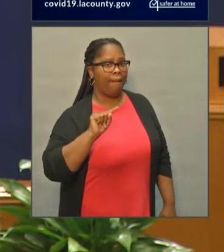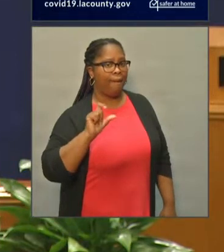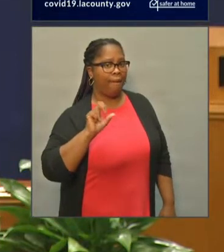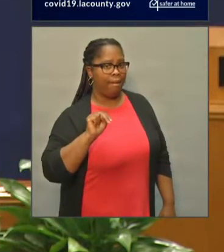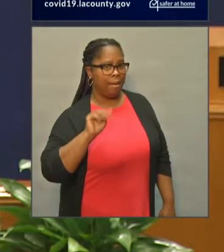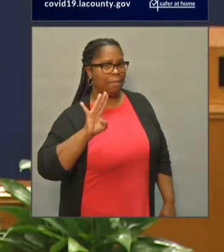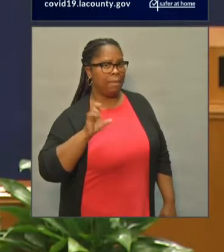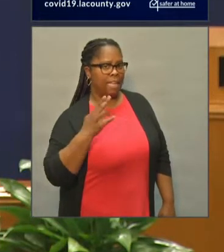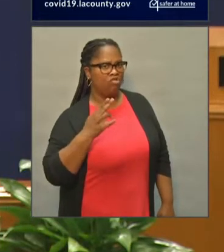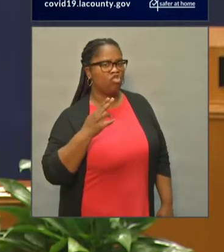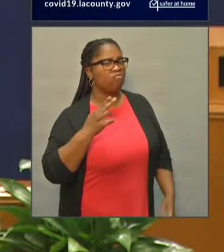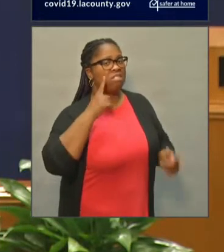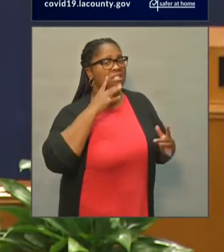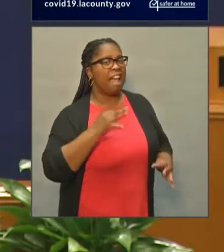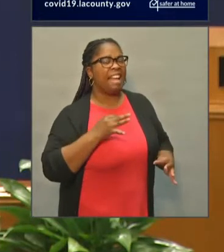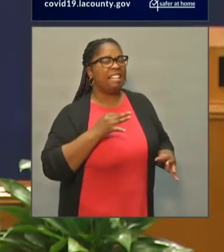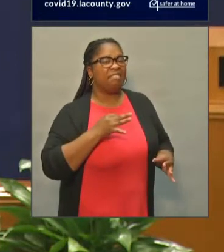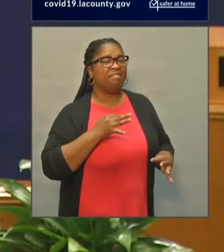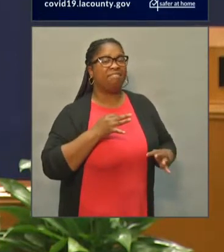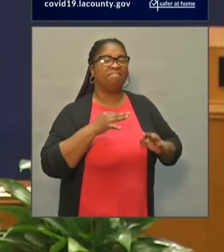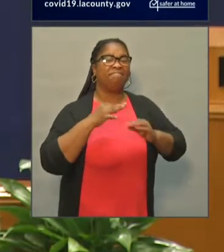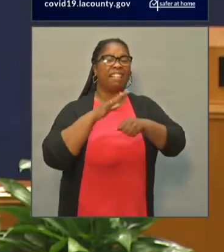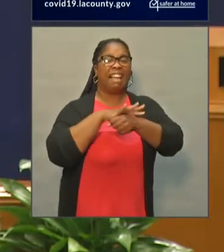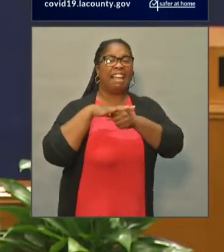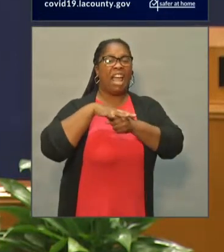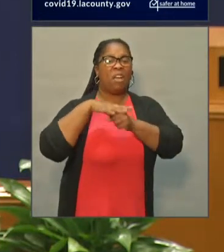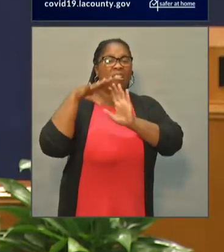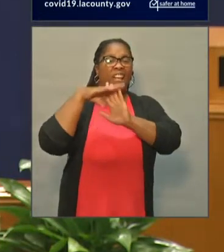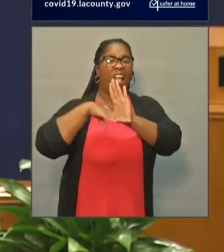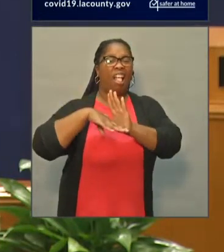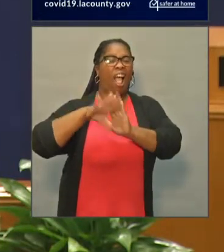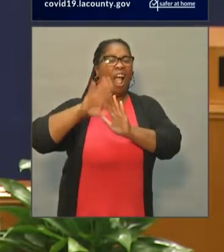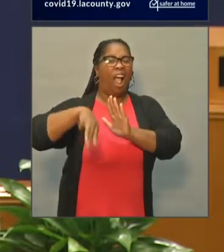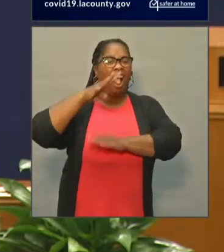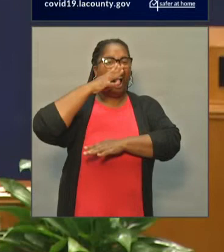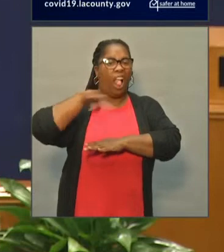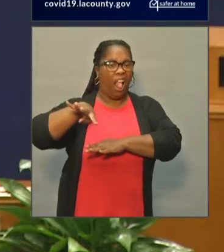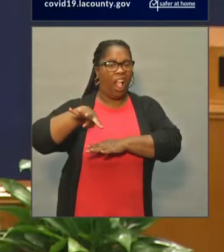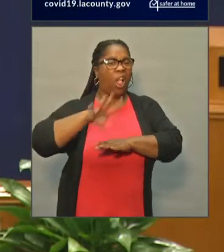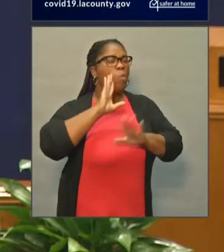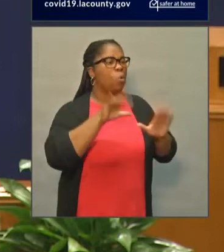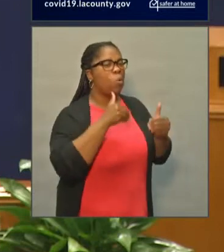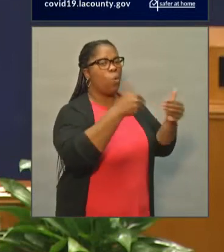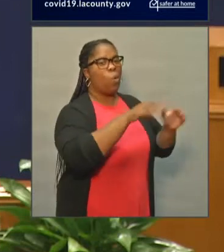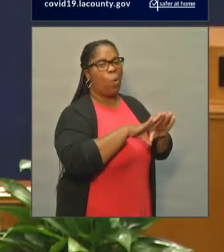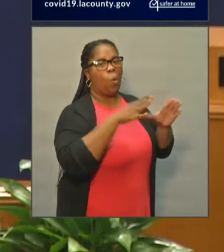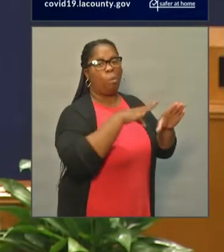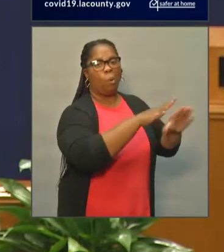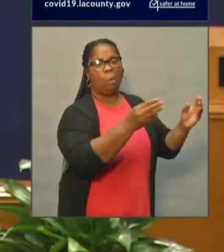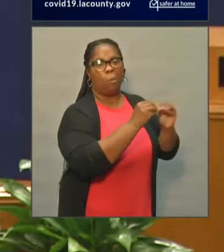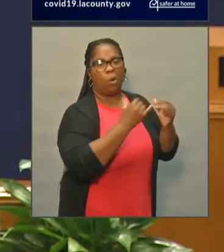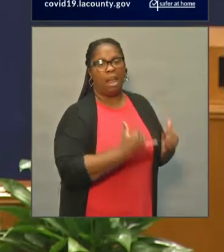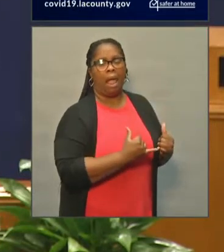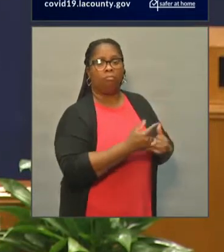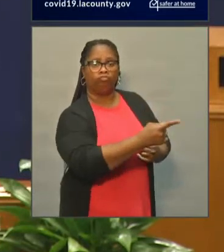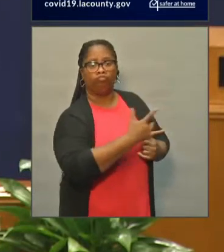guidelines and proceed with in-store retail for non-essentials. What action does public health take about that? Thank you. So